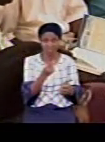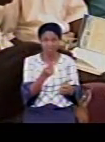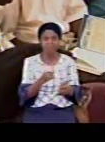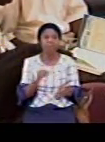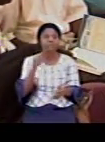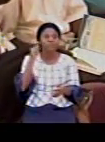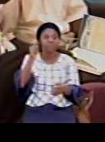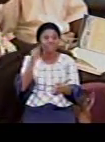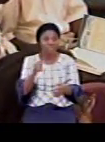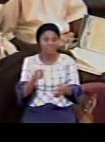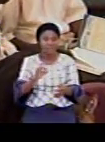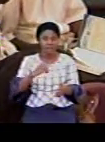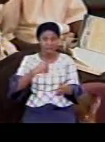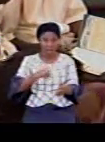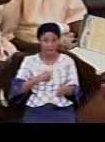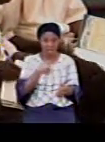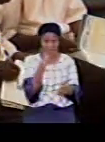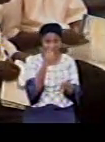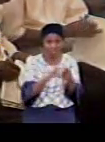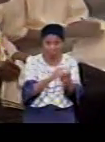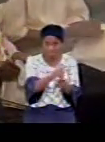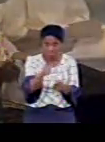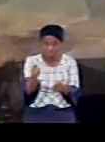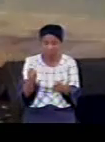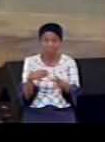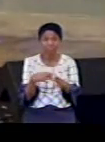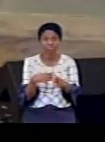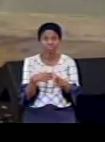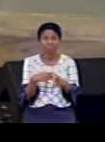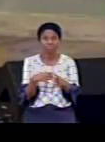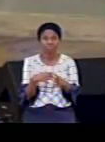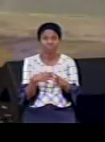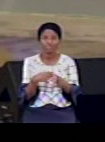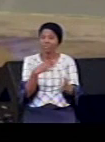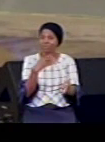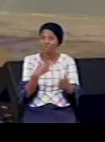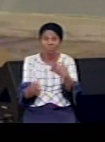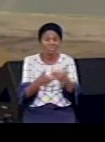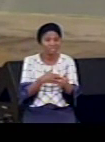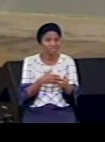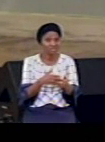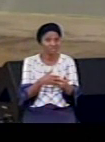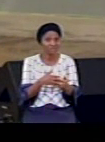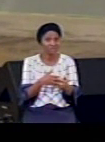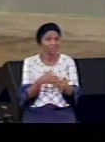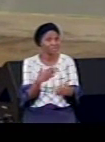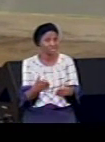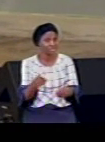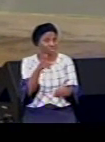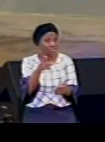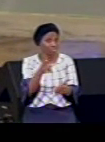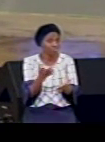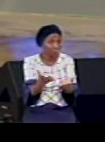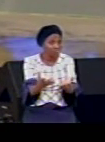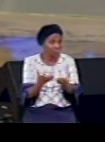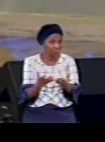Therefore, I say unto you, what things soever ye